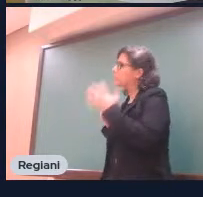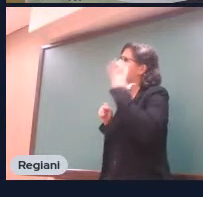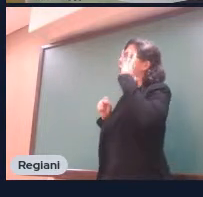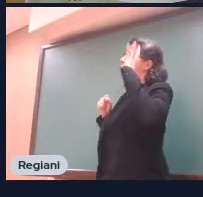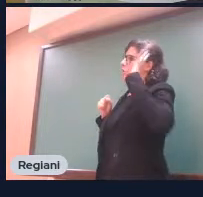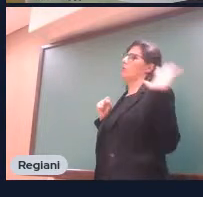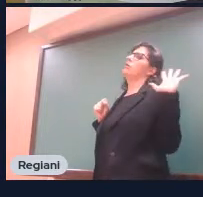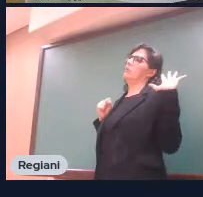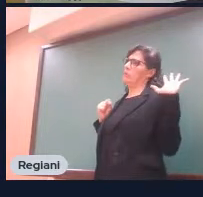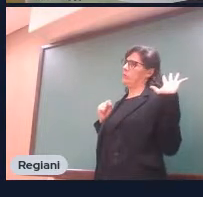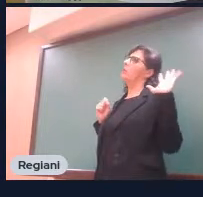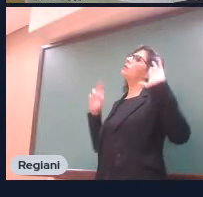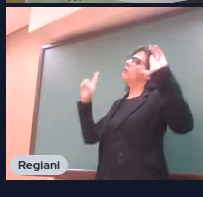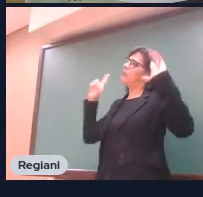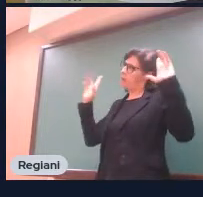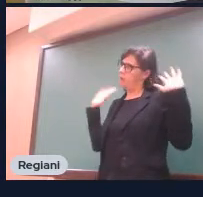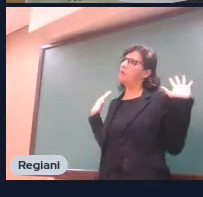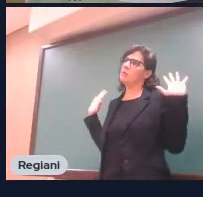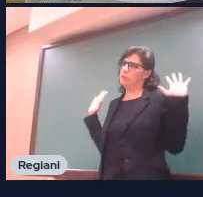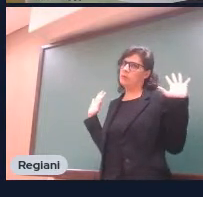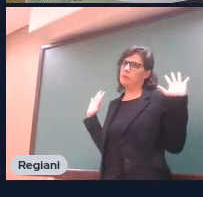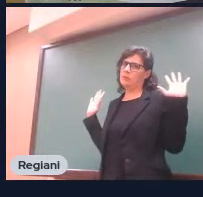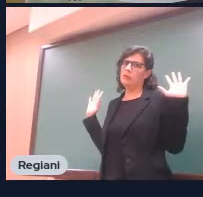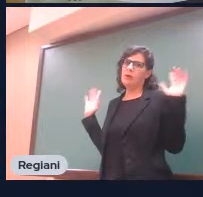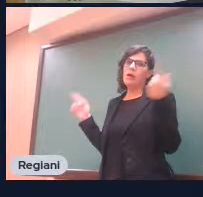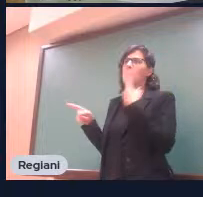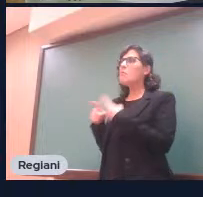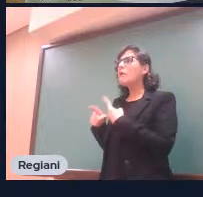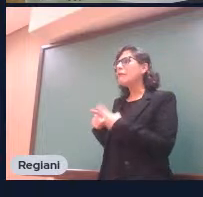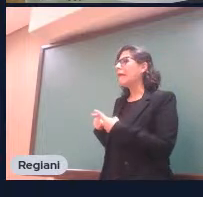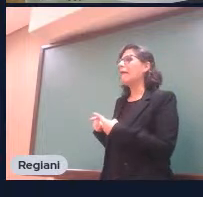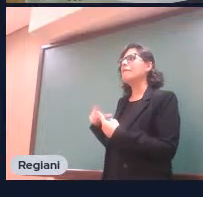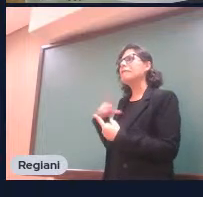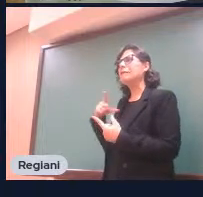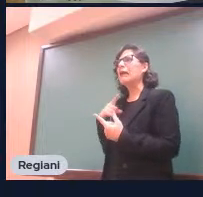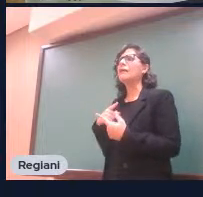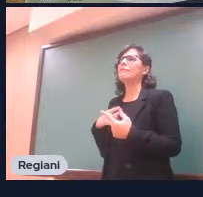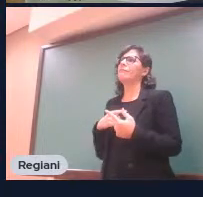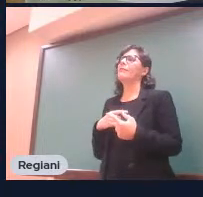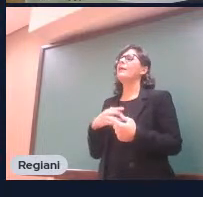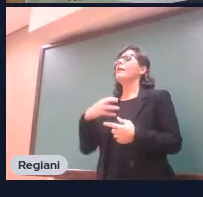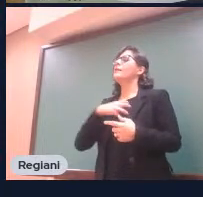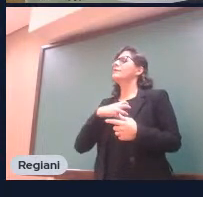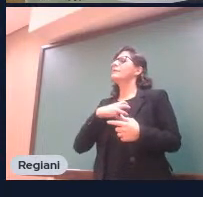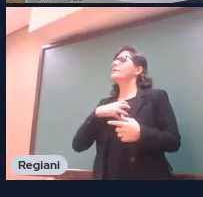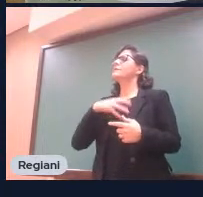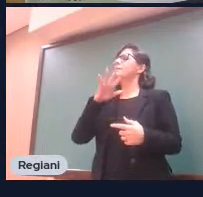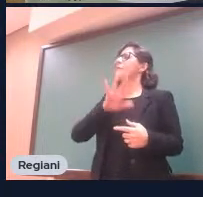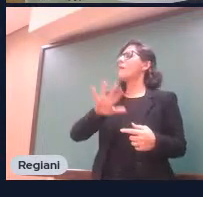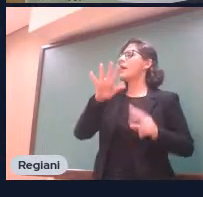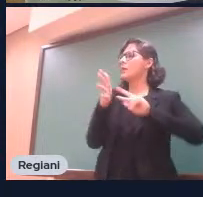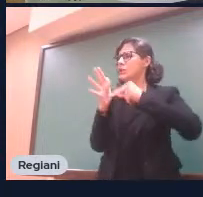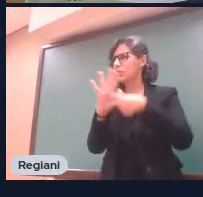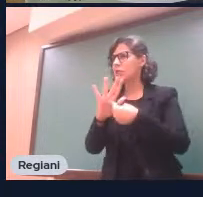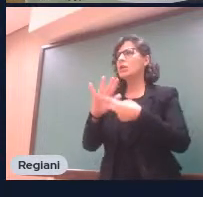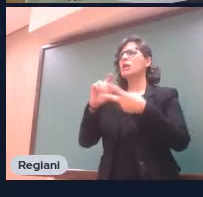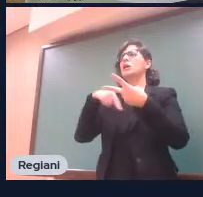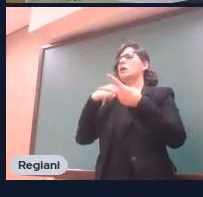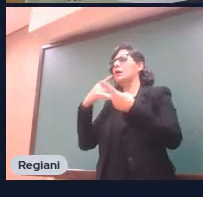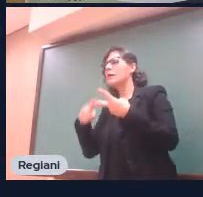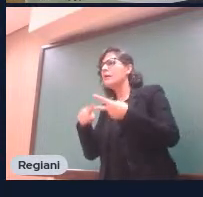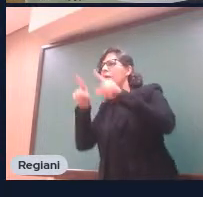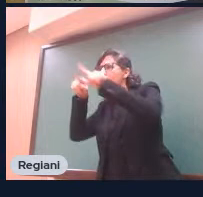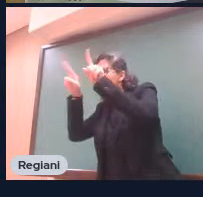their authors. Will it be meaning text theory by Malchuk? Will it be frame semantics by Fillmore? Will it be construction grammar